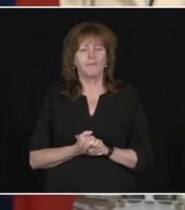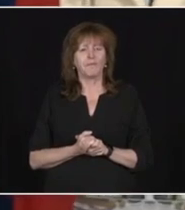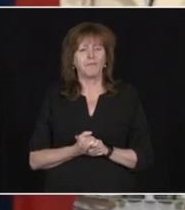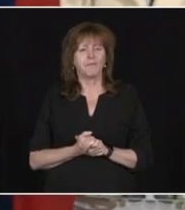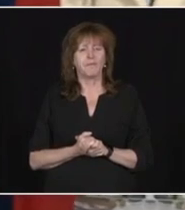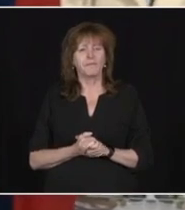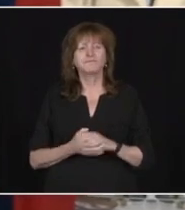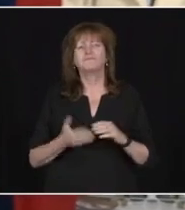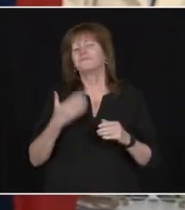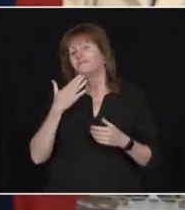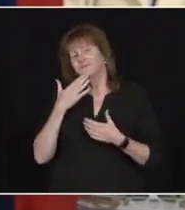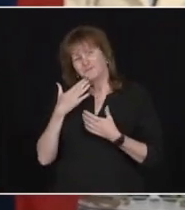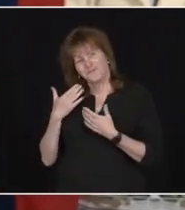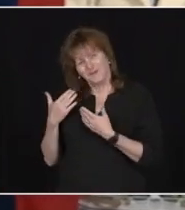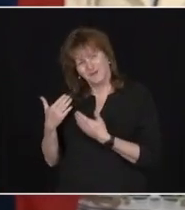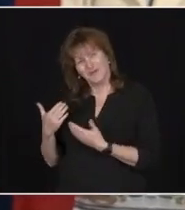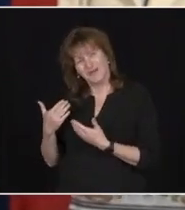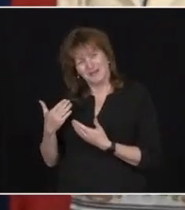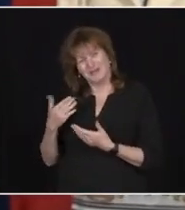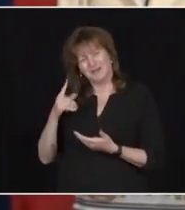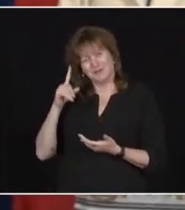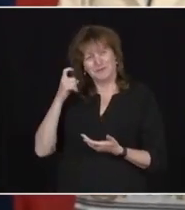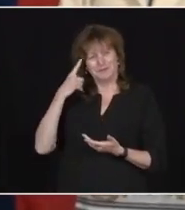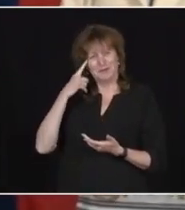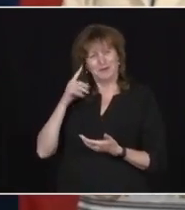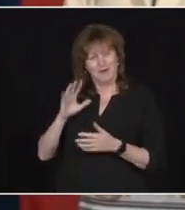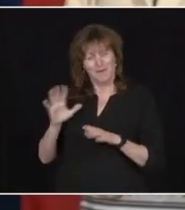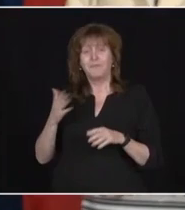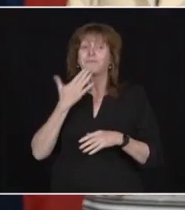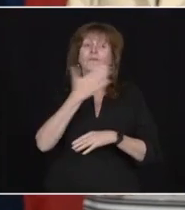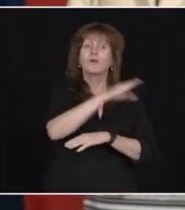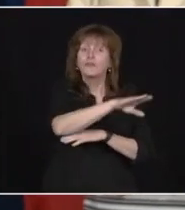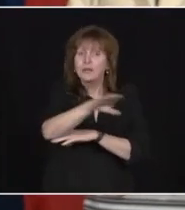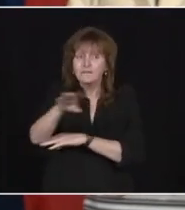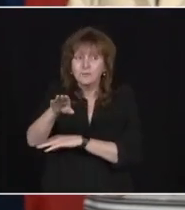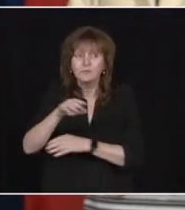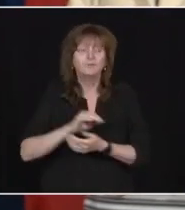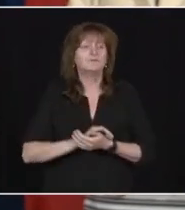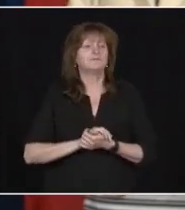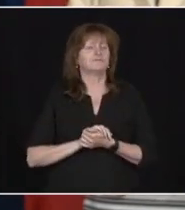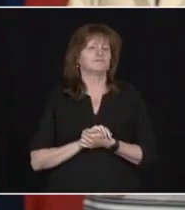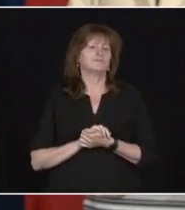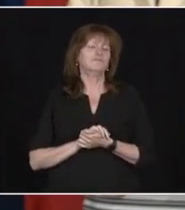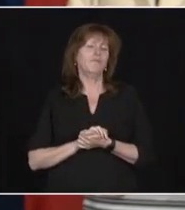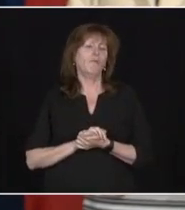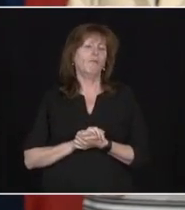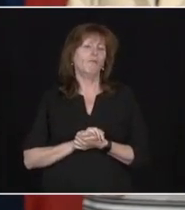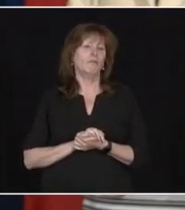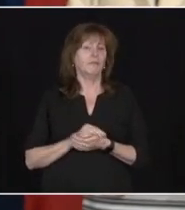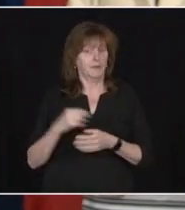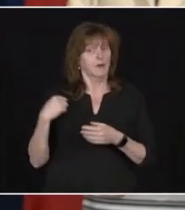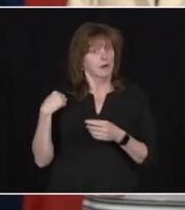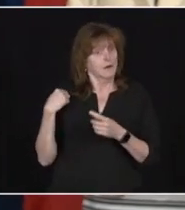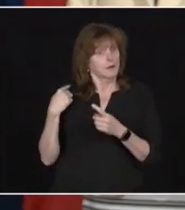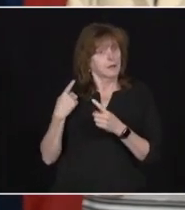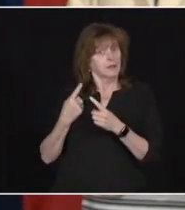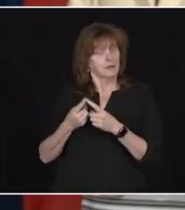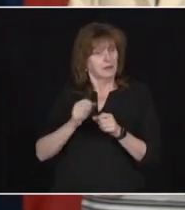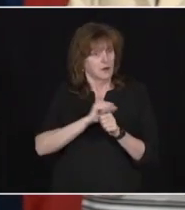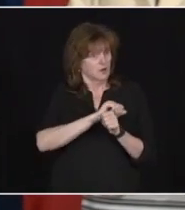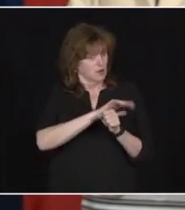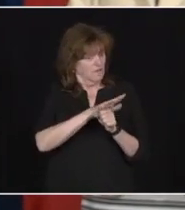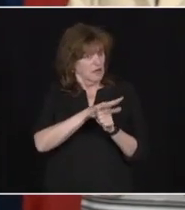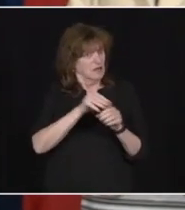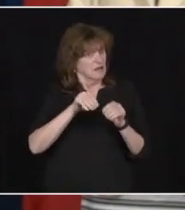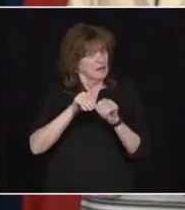Thank you very much, Premier, and good afternoon, everybody. What's been clear throughout this pandemic is the importance